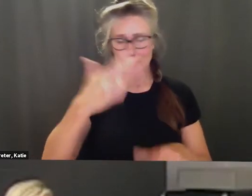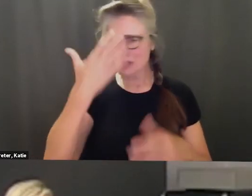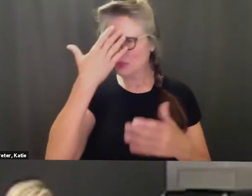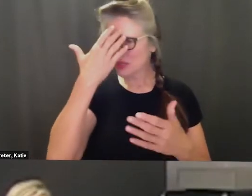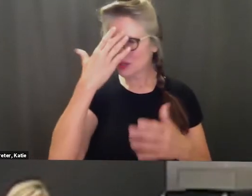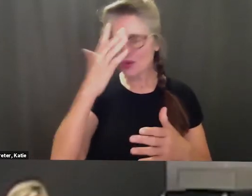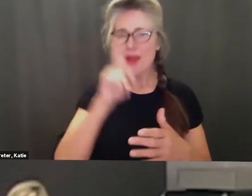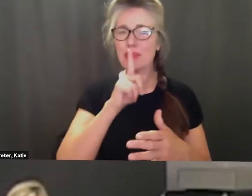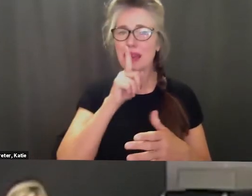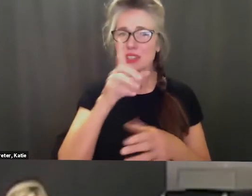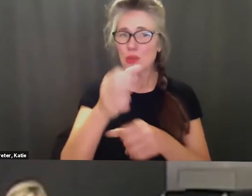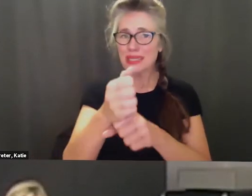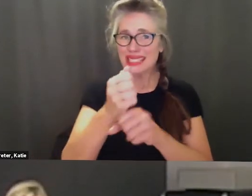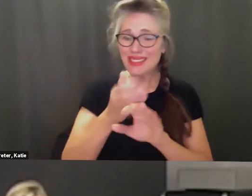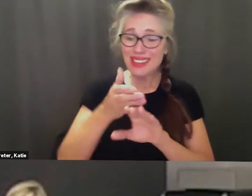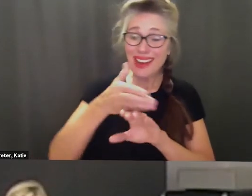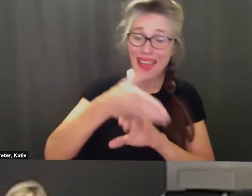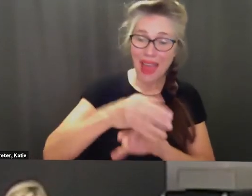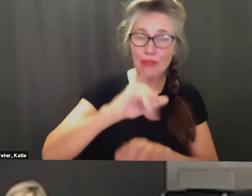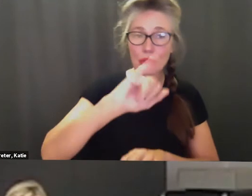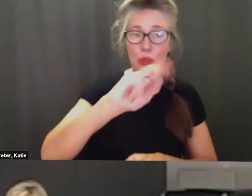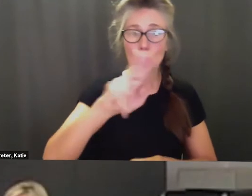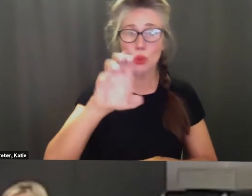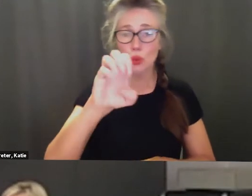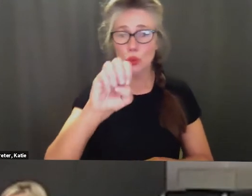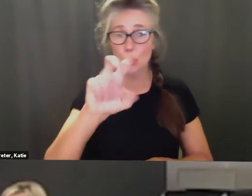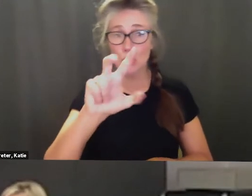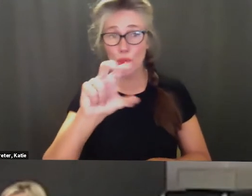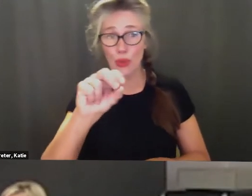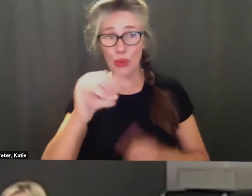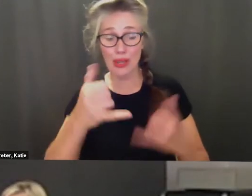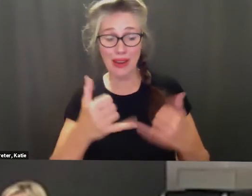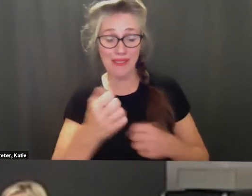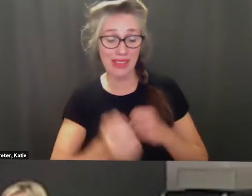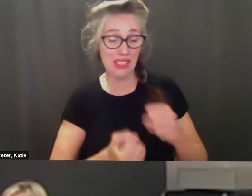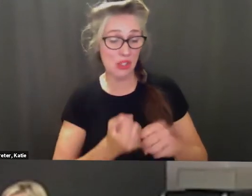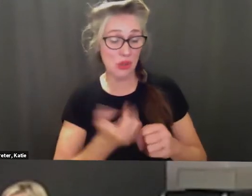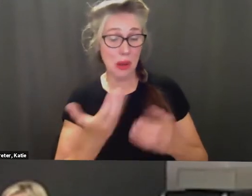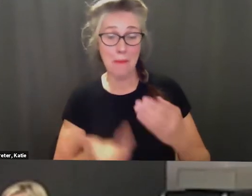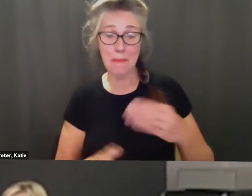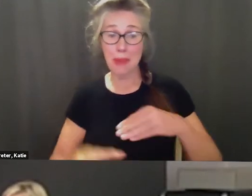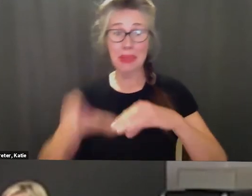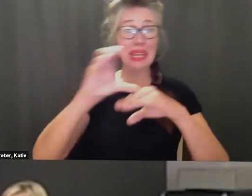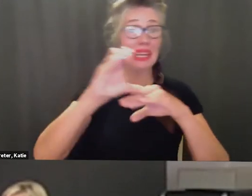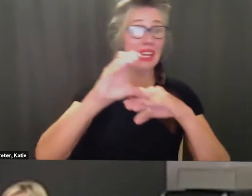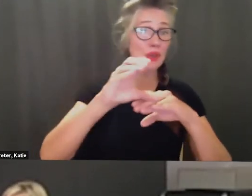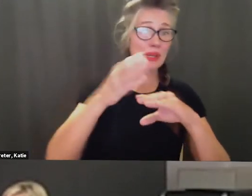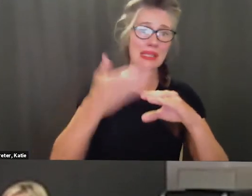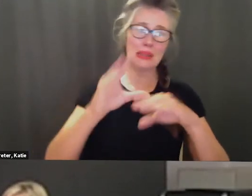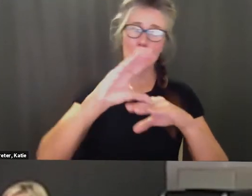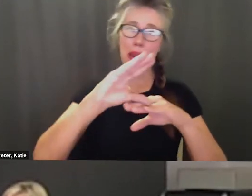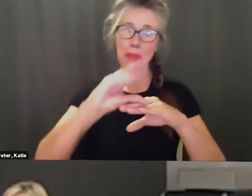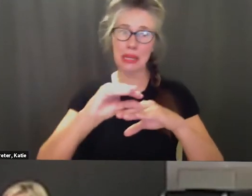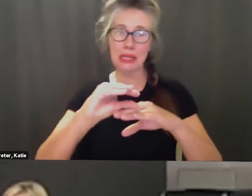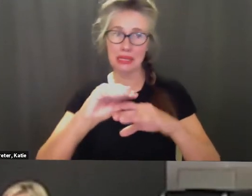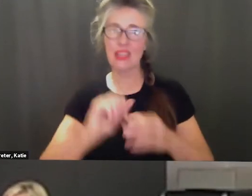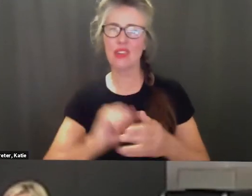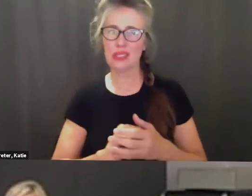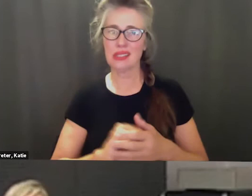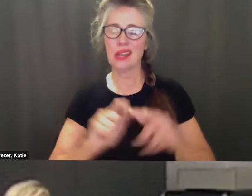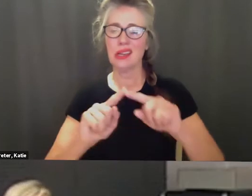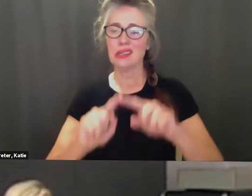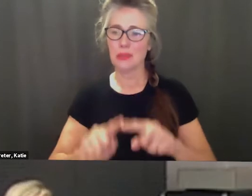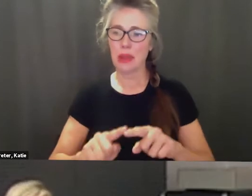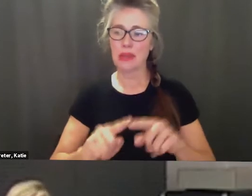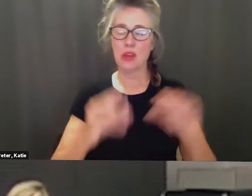June 30th of the current year. So it could be an increase, but it could also be a decrease depending on the real estate